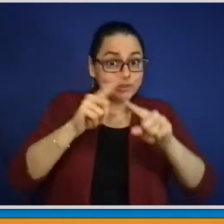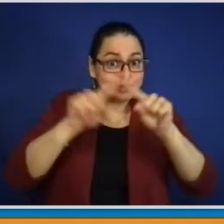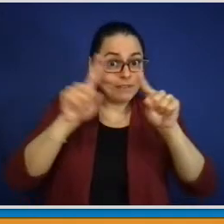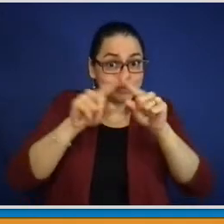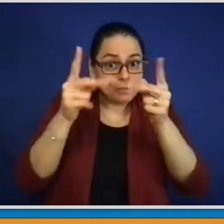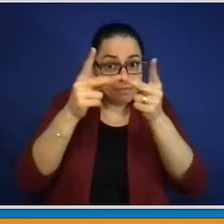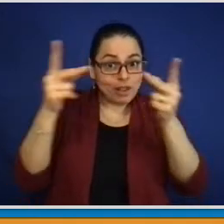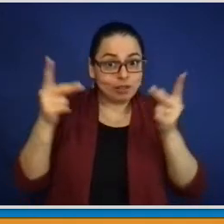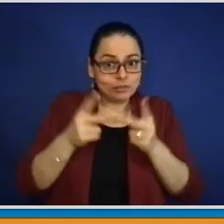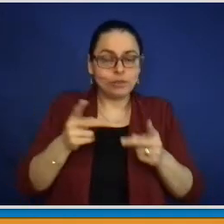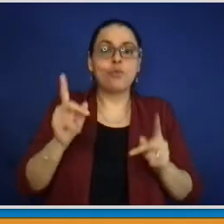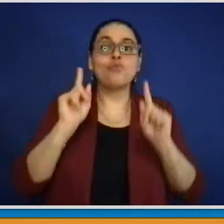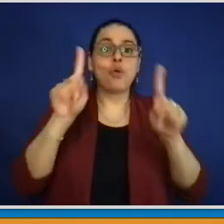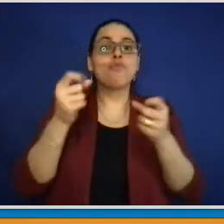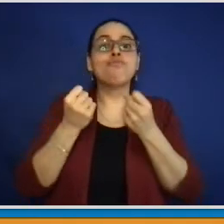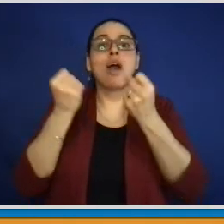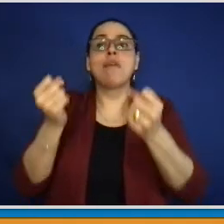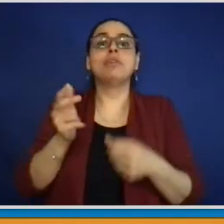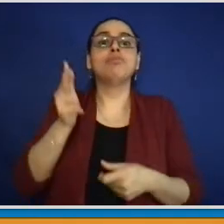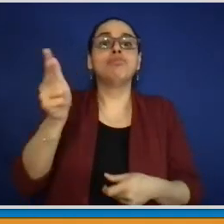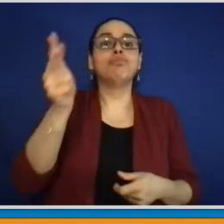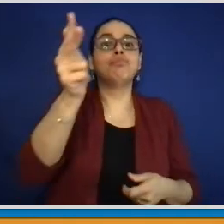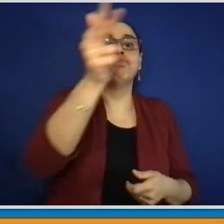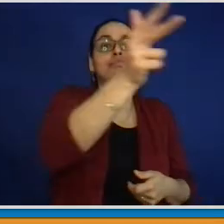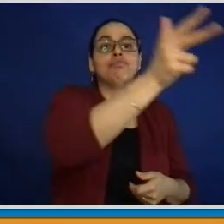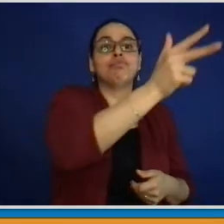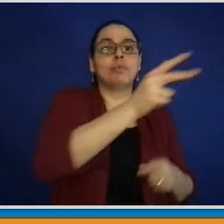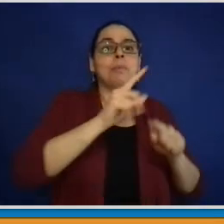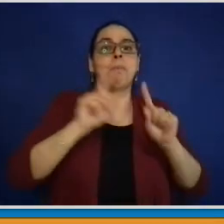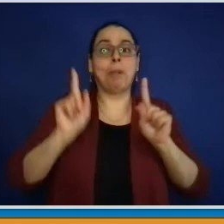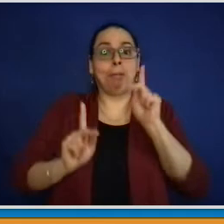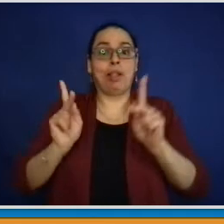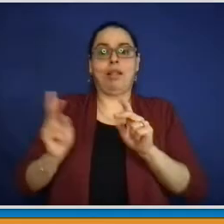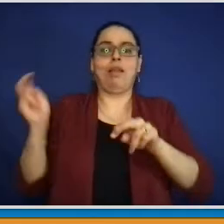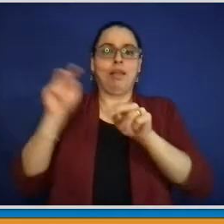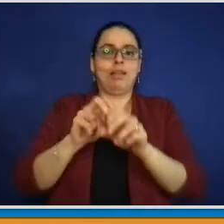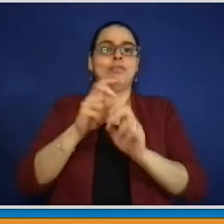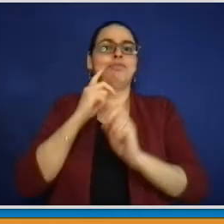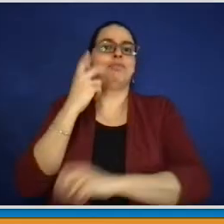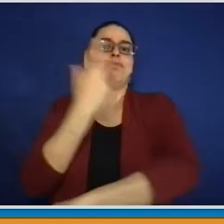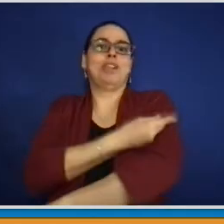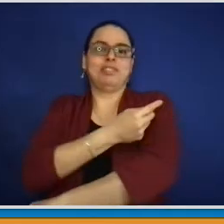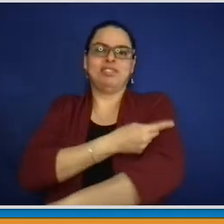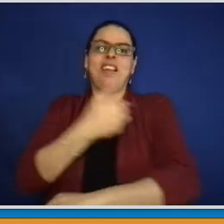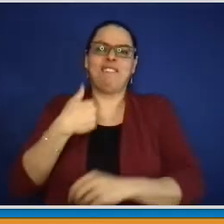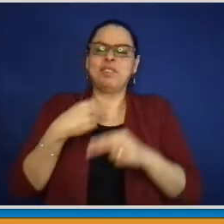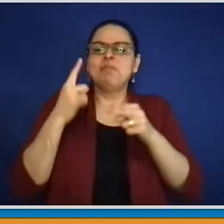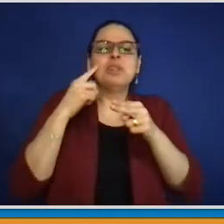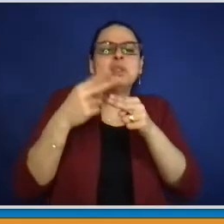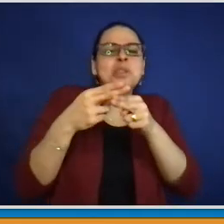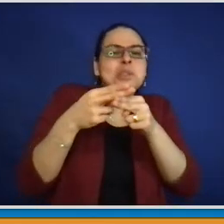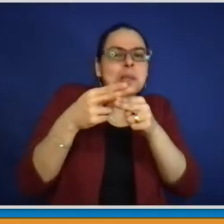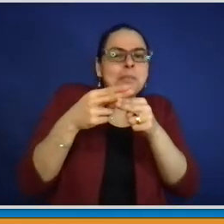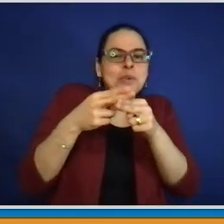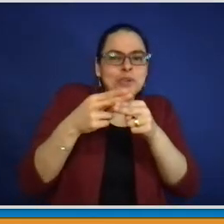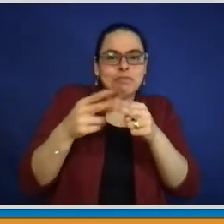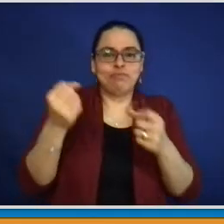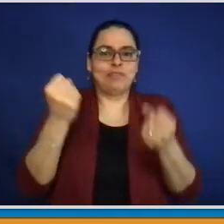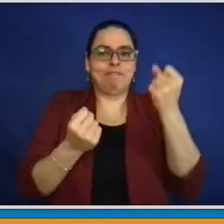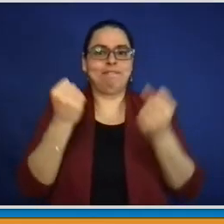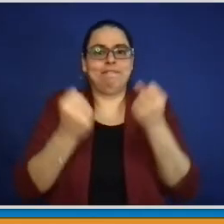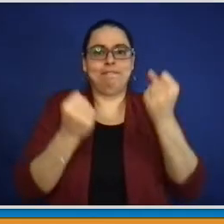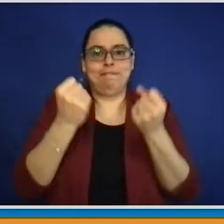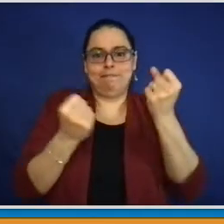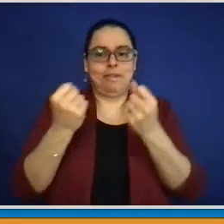had the yellow and the orange zone designations, as we were able to have testing brought directly into the community. And again, as the